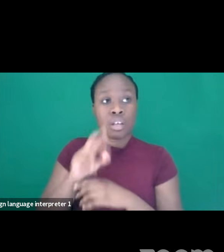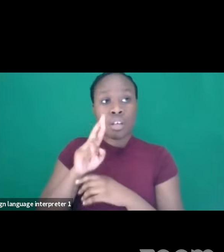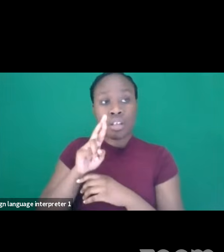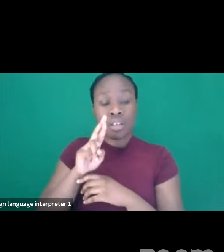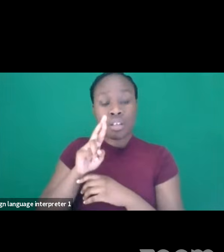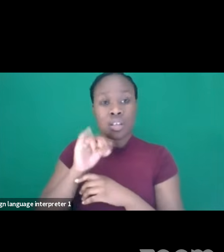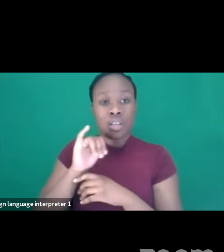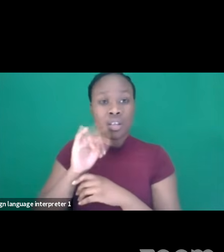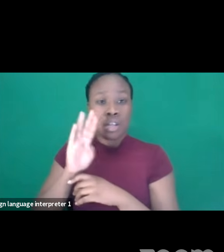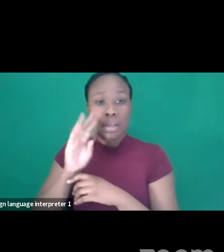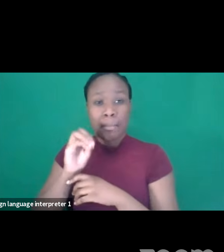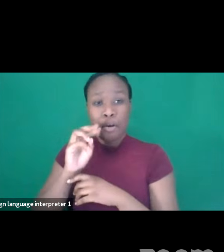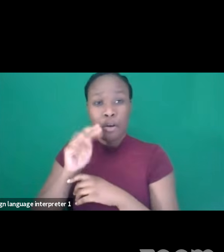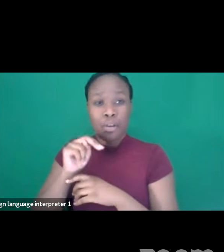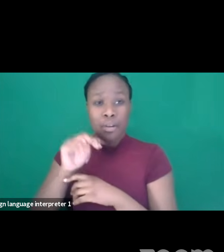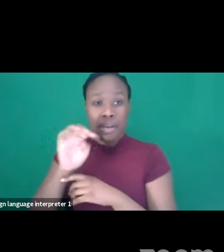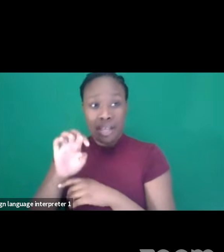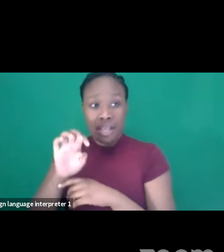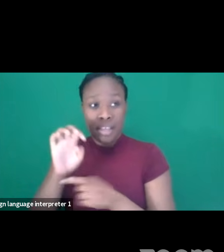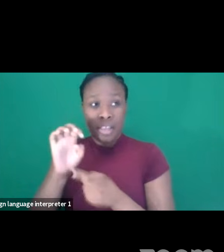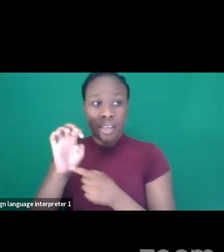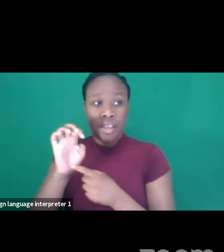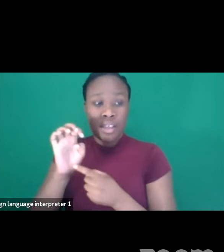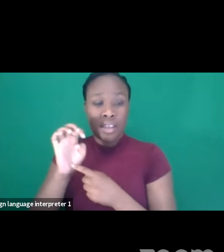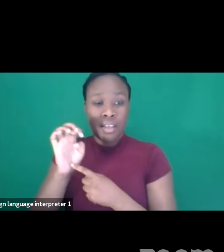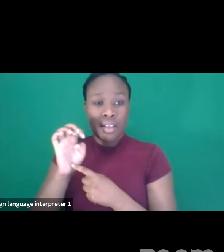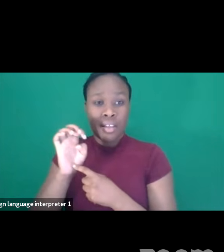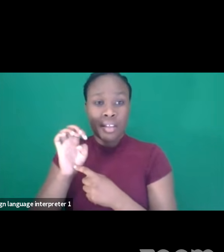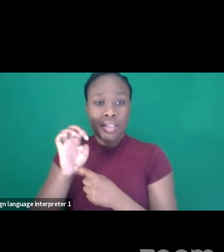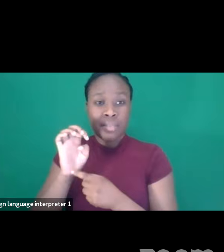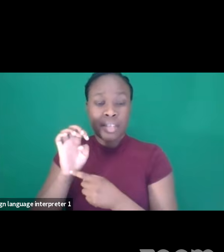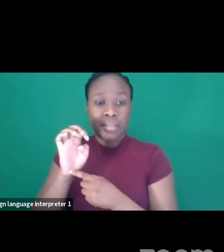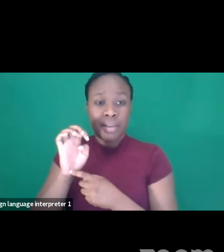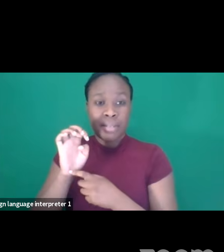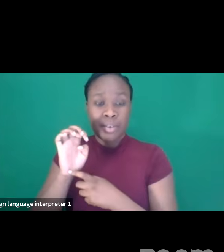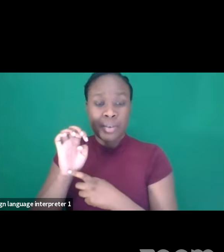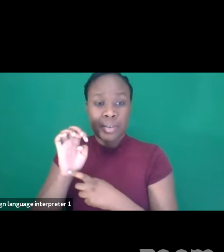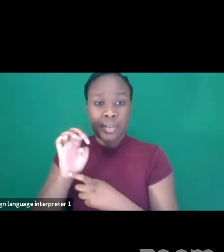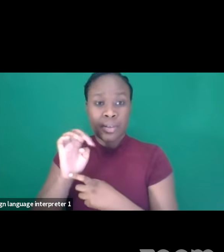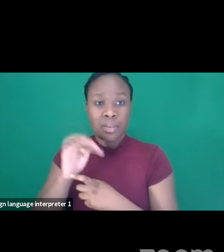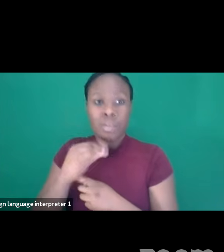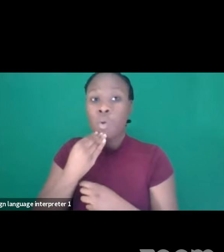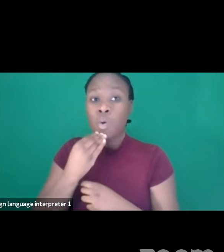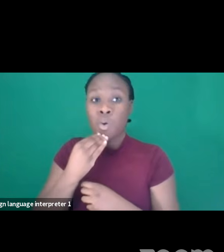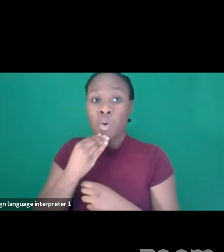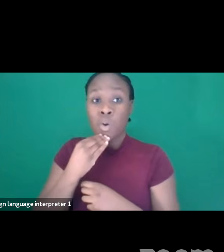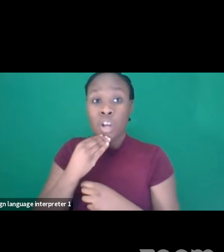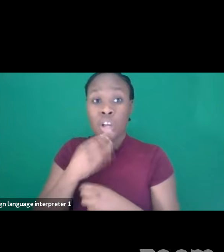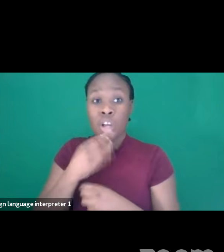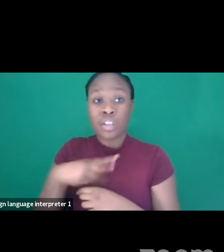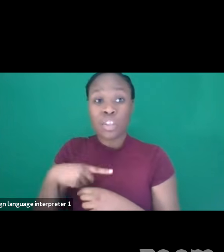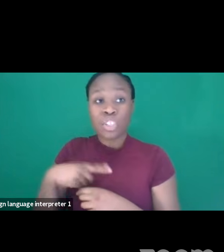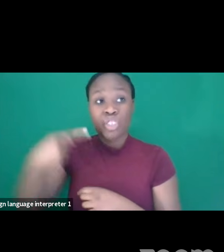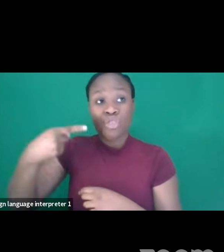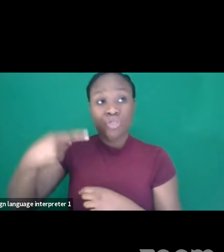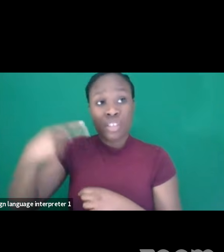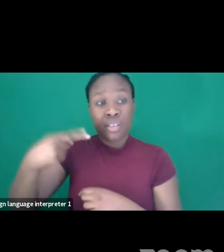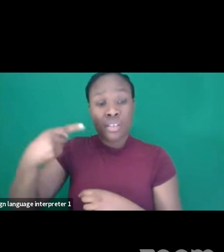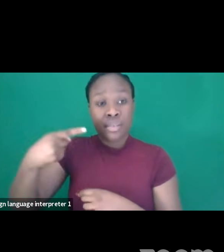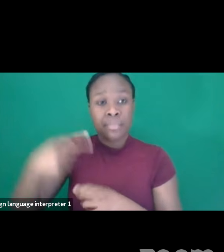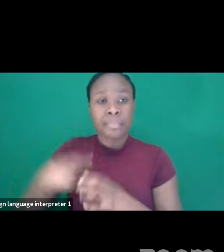affectionately referred to within SARS as Dr. G. Dr. G is the